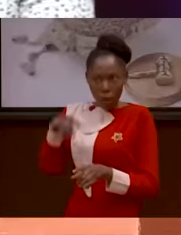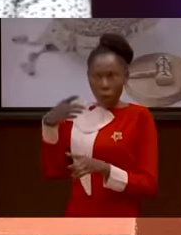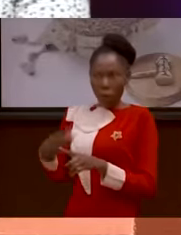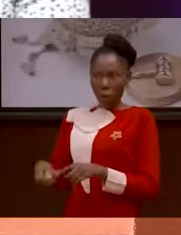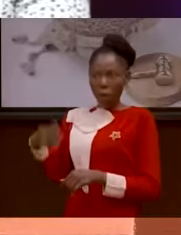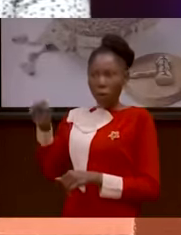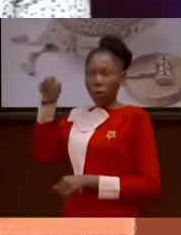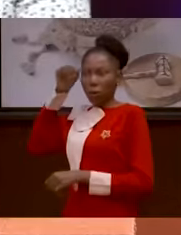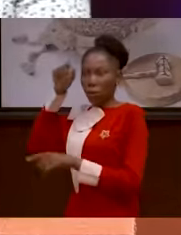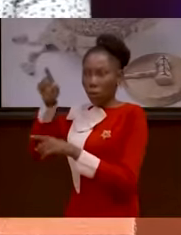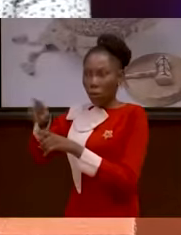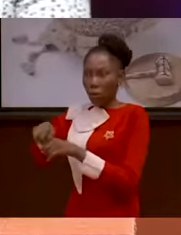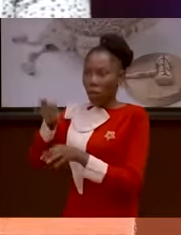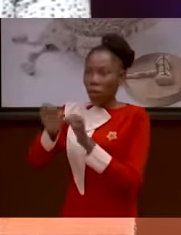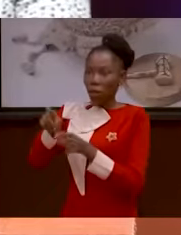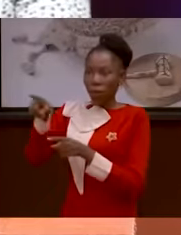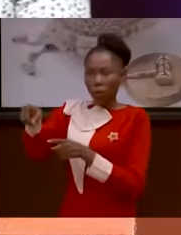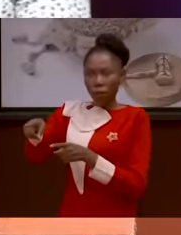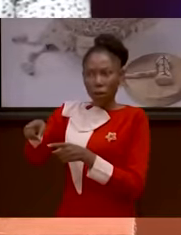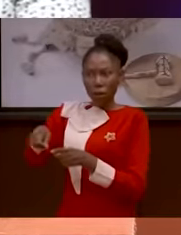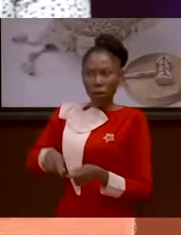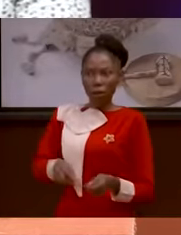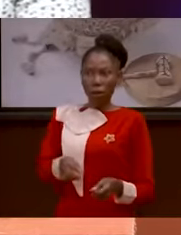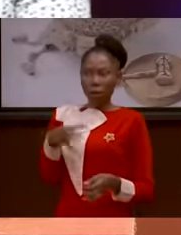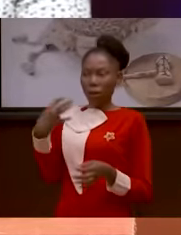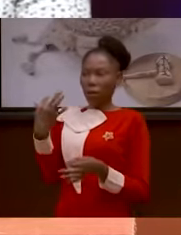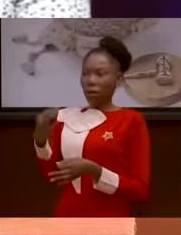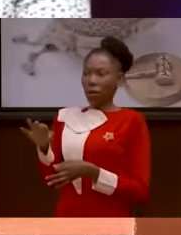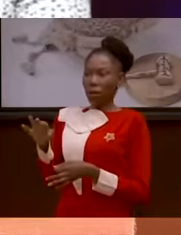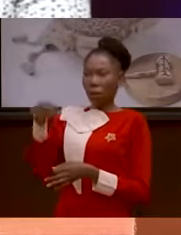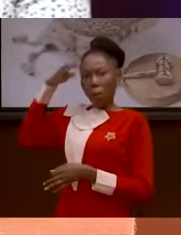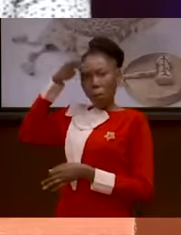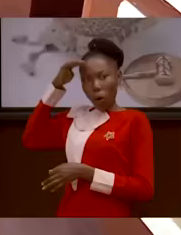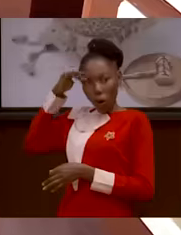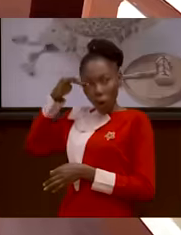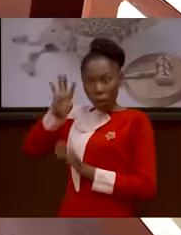will tell us that if he gave us the address, his daddy will beat him.